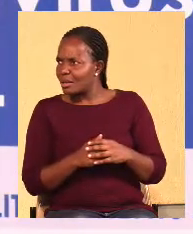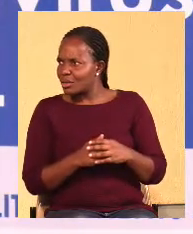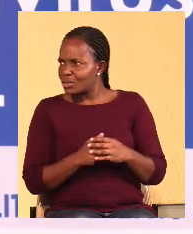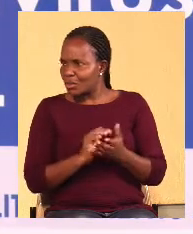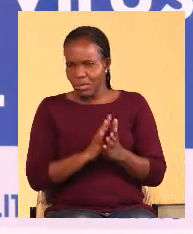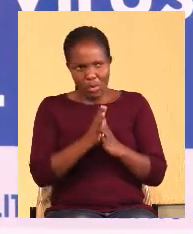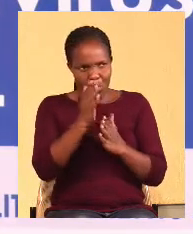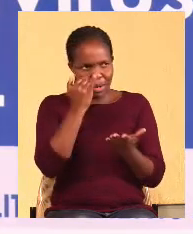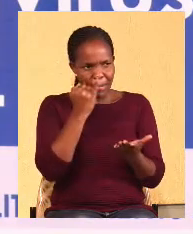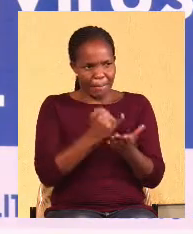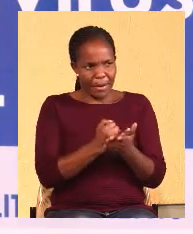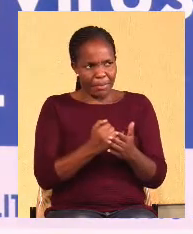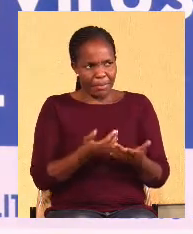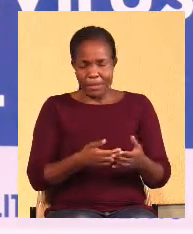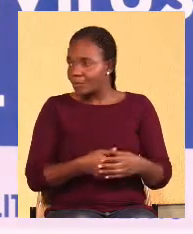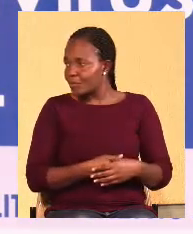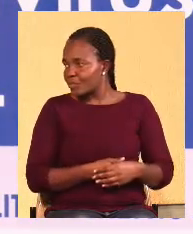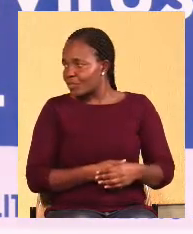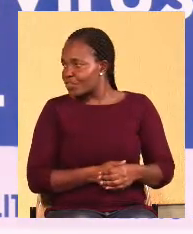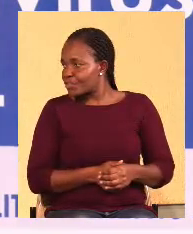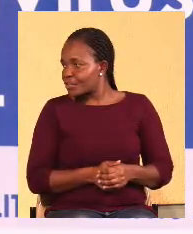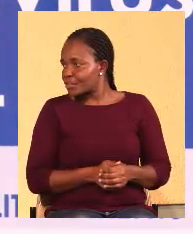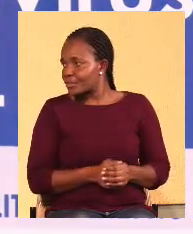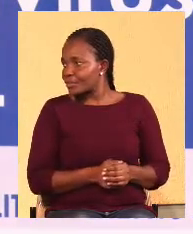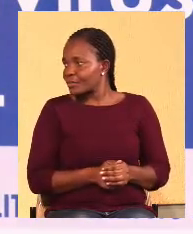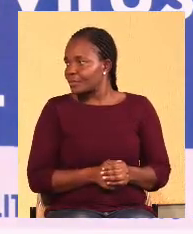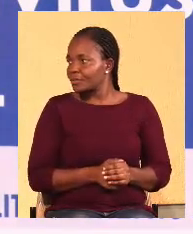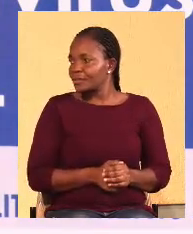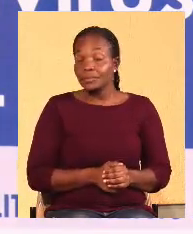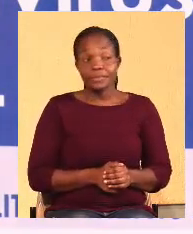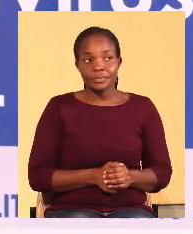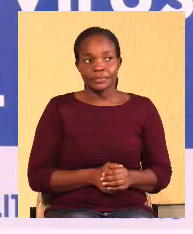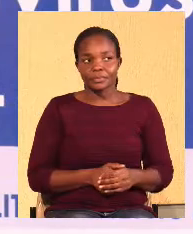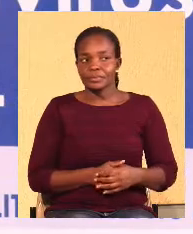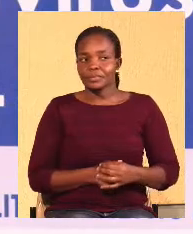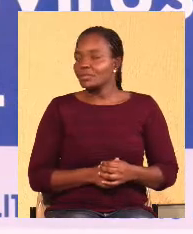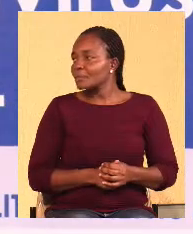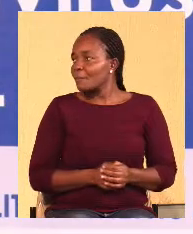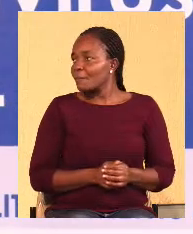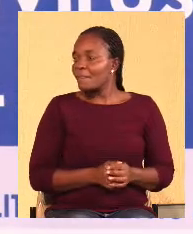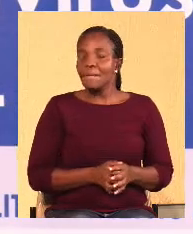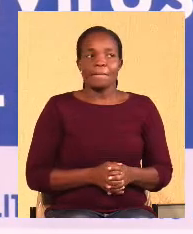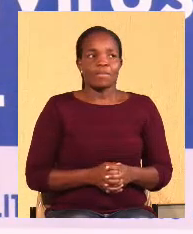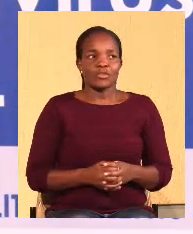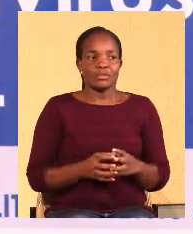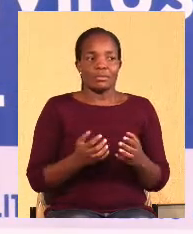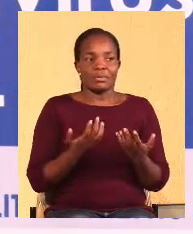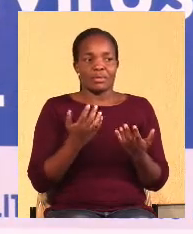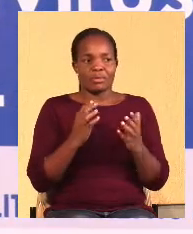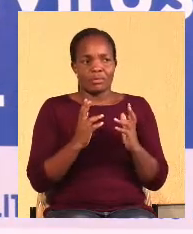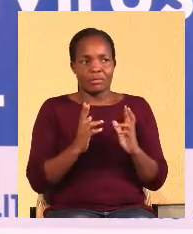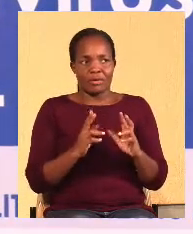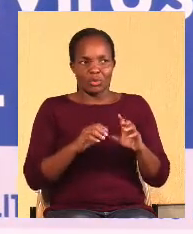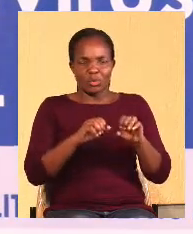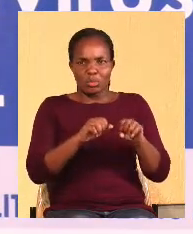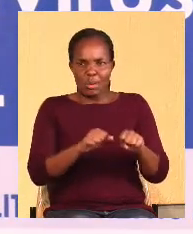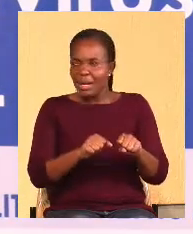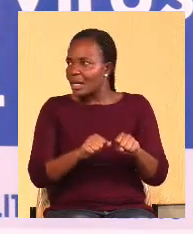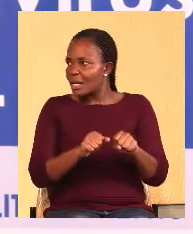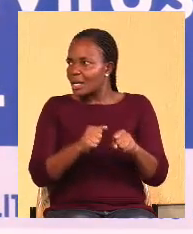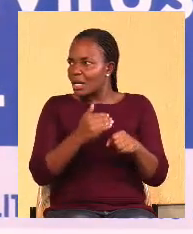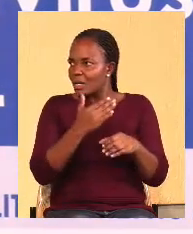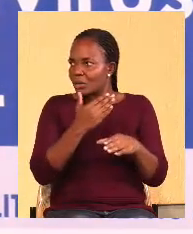especially ladies who often themselves are irregular migrants, if they present to the health facilities with symptoms,